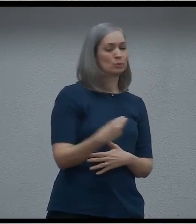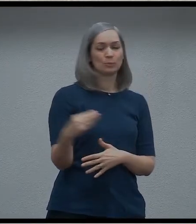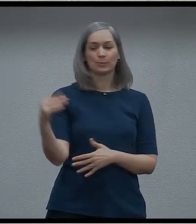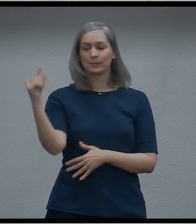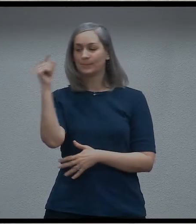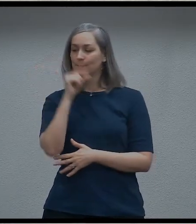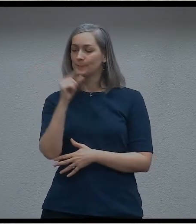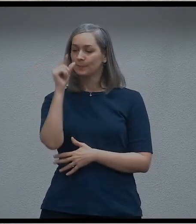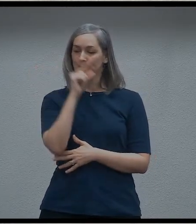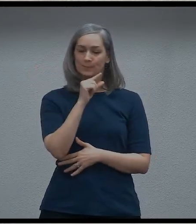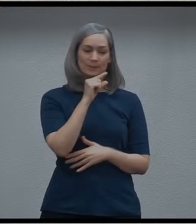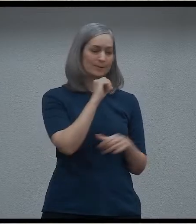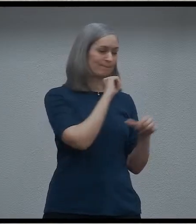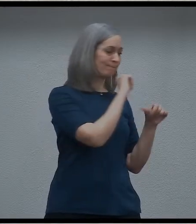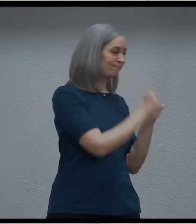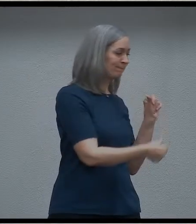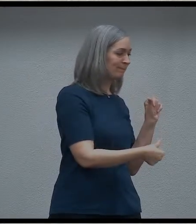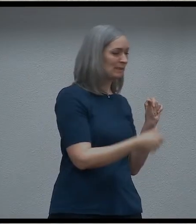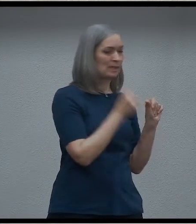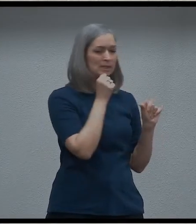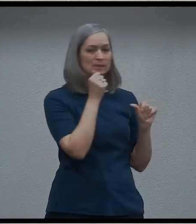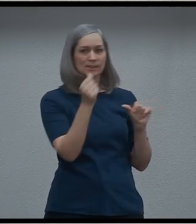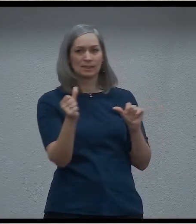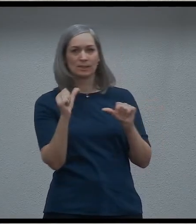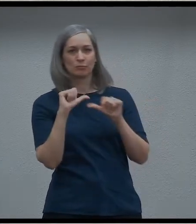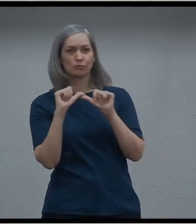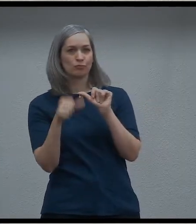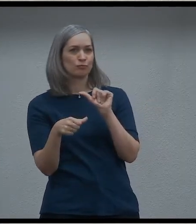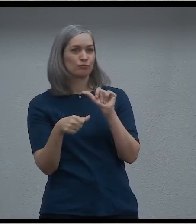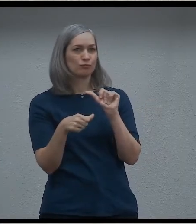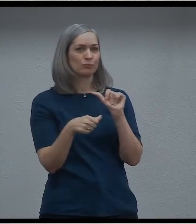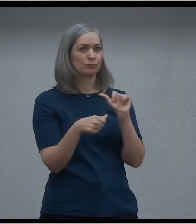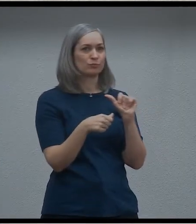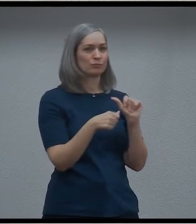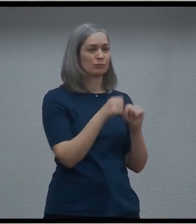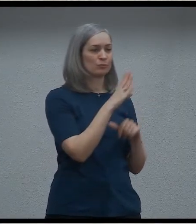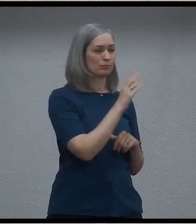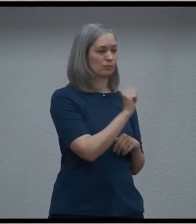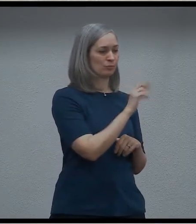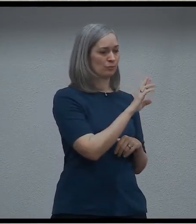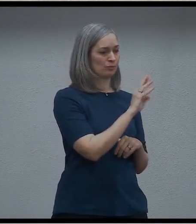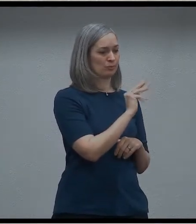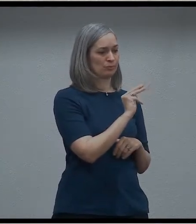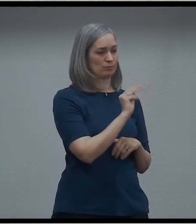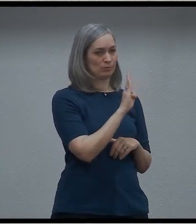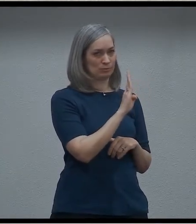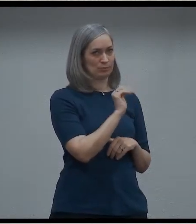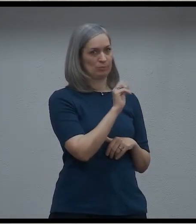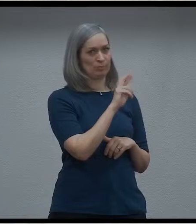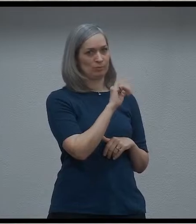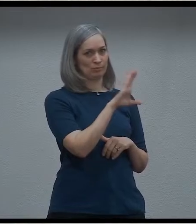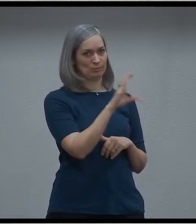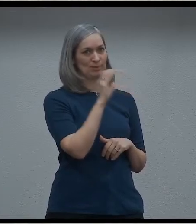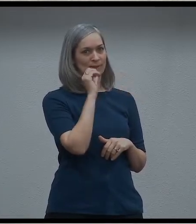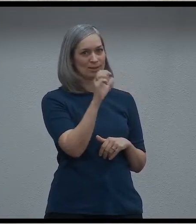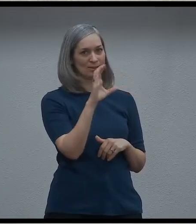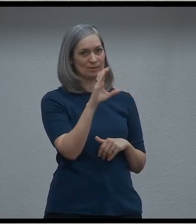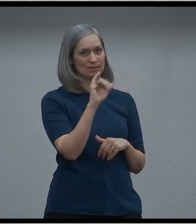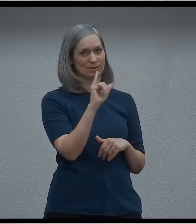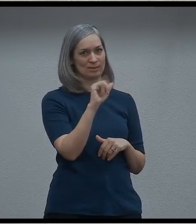Gentile, circumcised or uncircumcised, barbaric, uncivilized, slaves, or